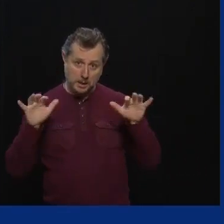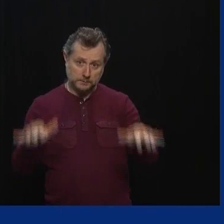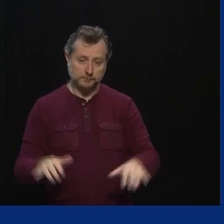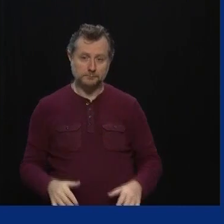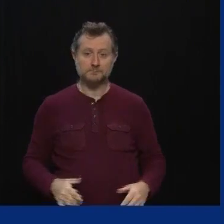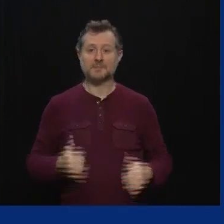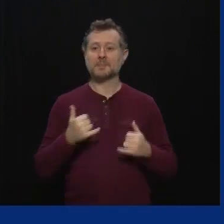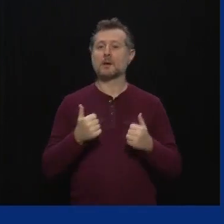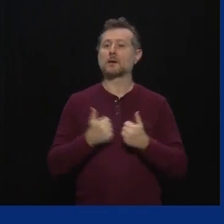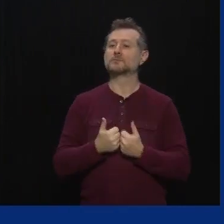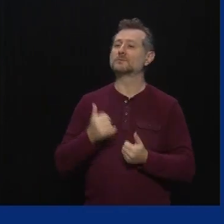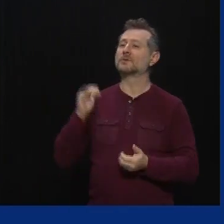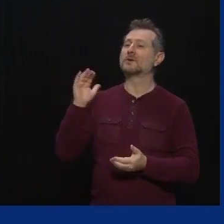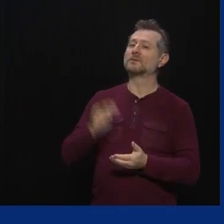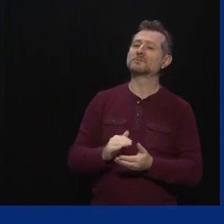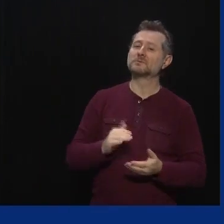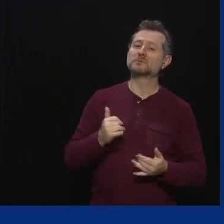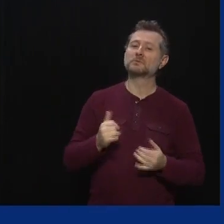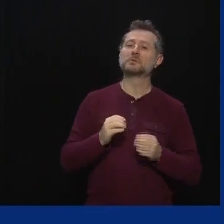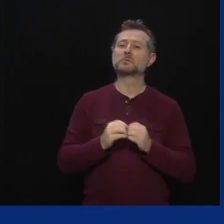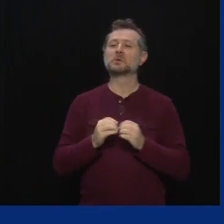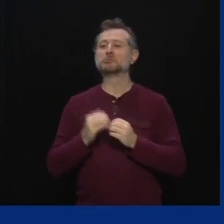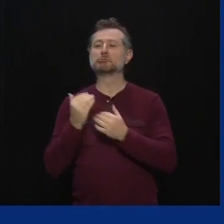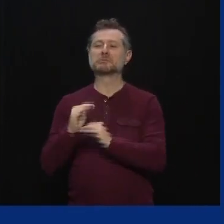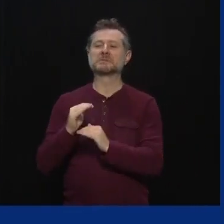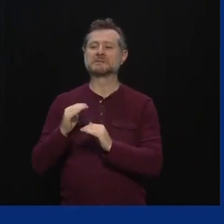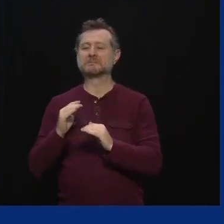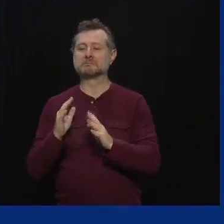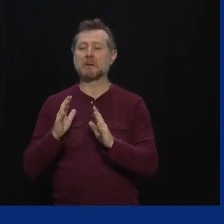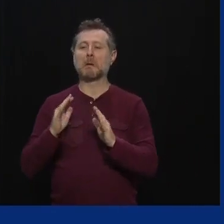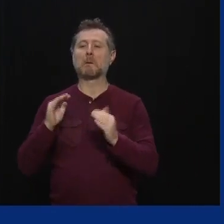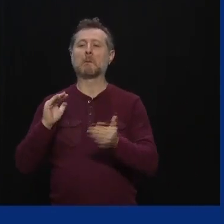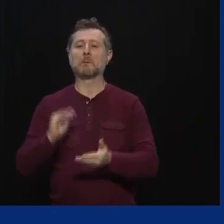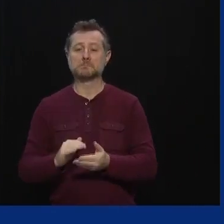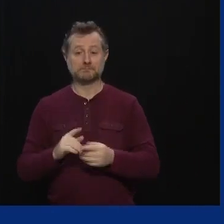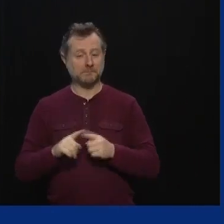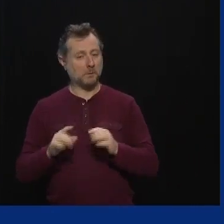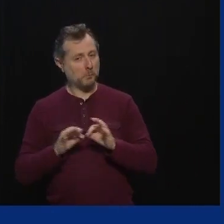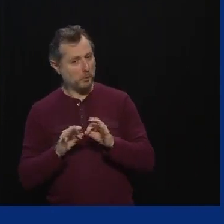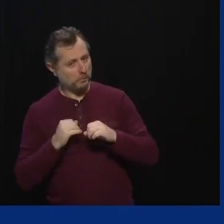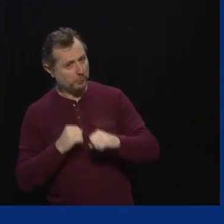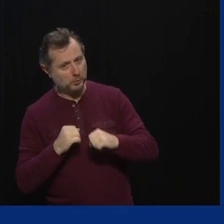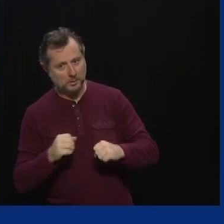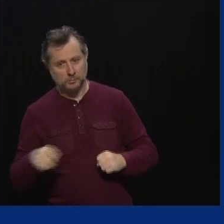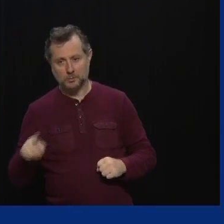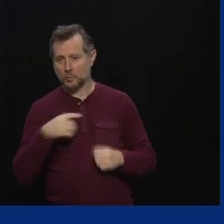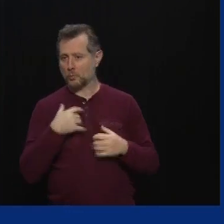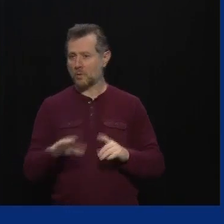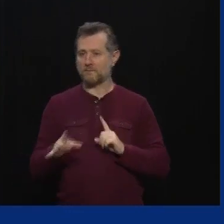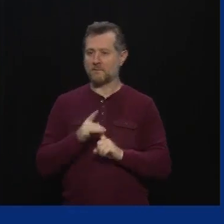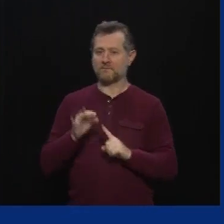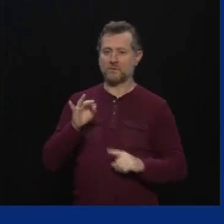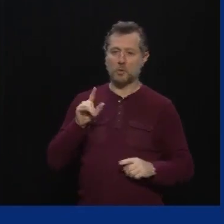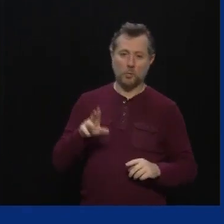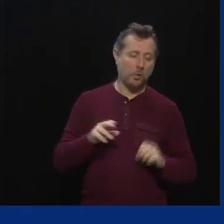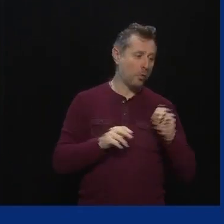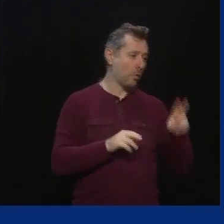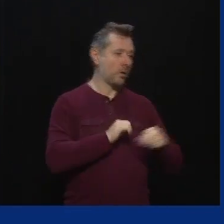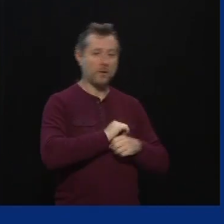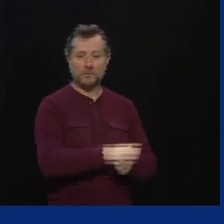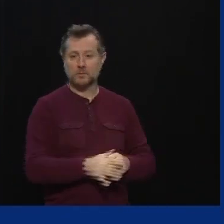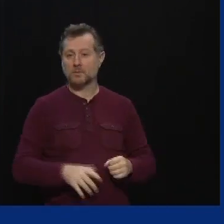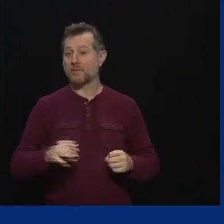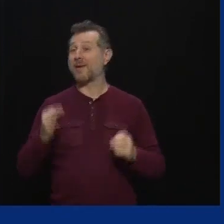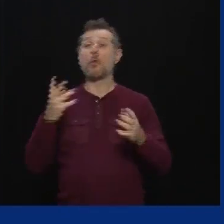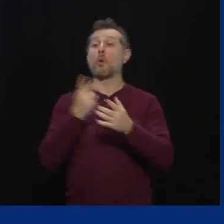that everybody's protected, that you don't end up getting the flu or COVID or both, which is the worst case scenario. So encouraging people